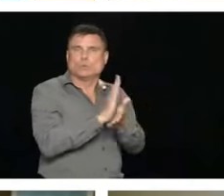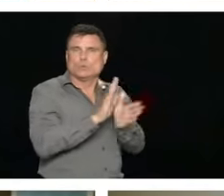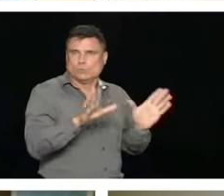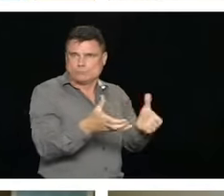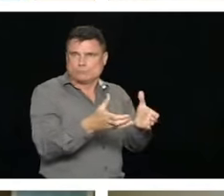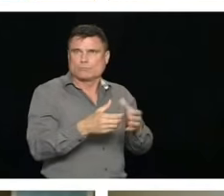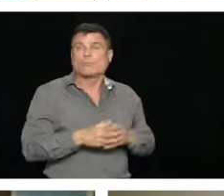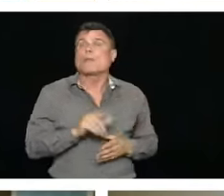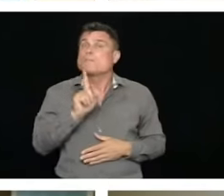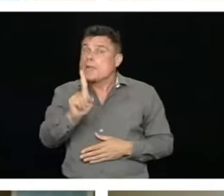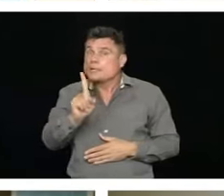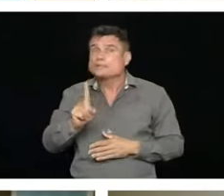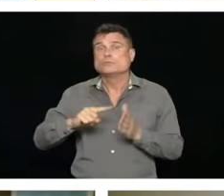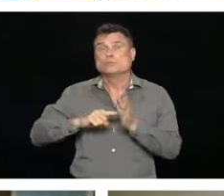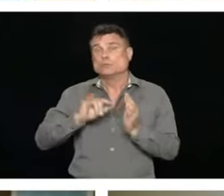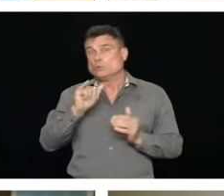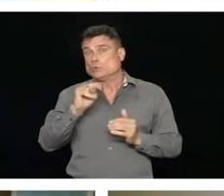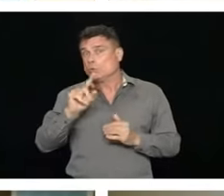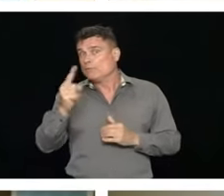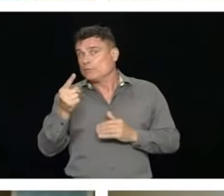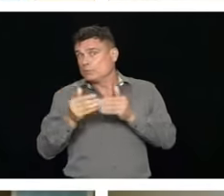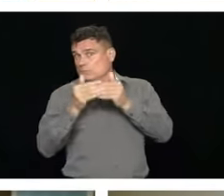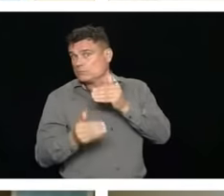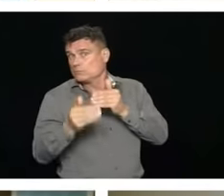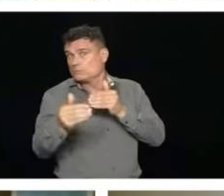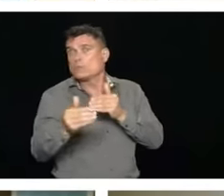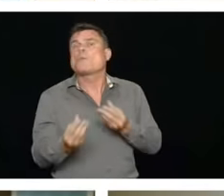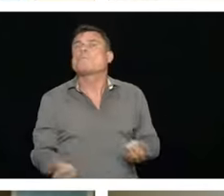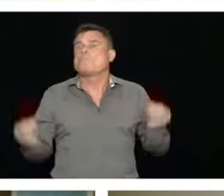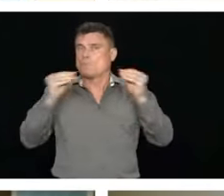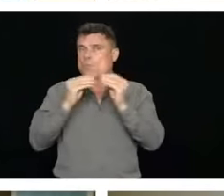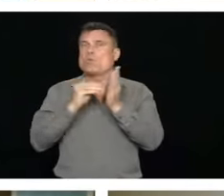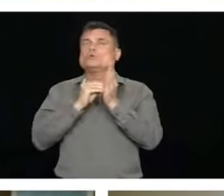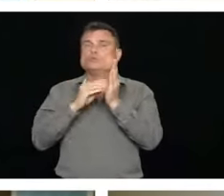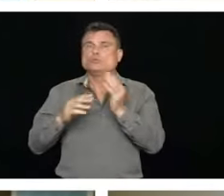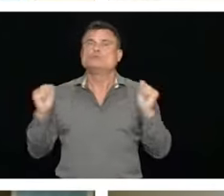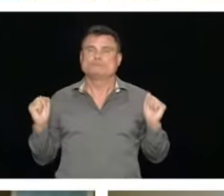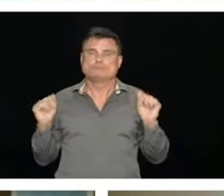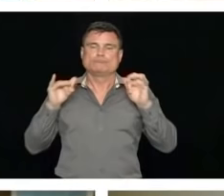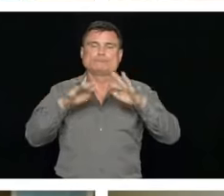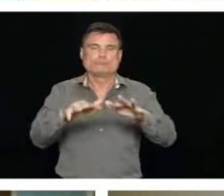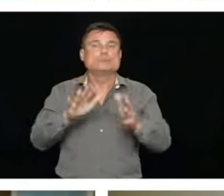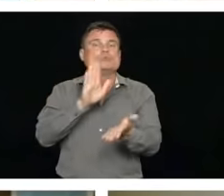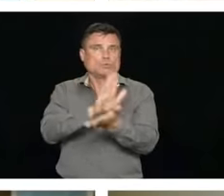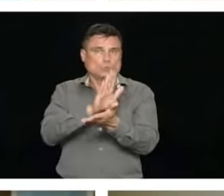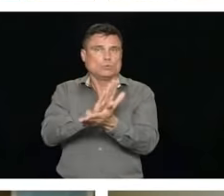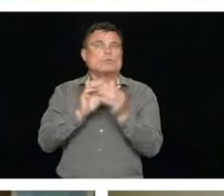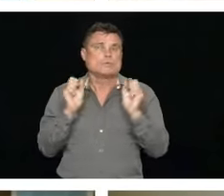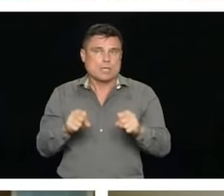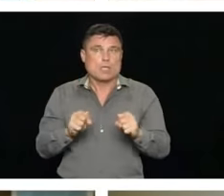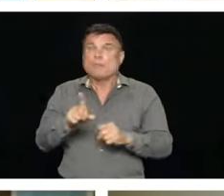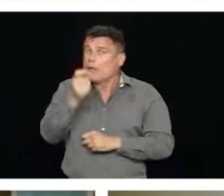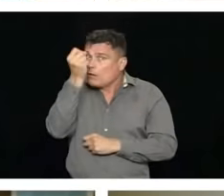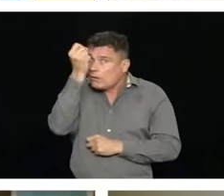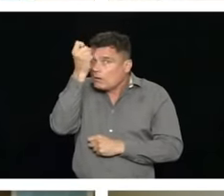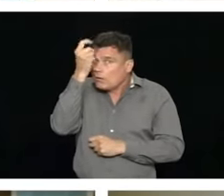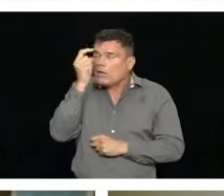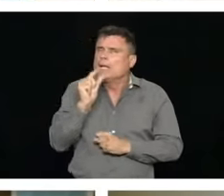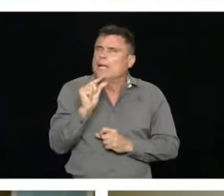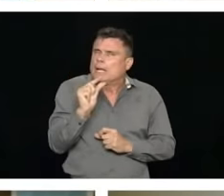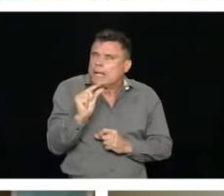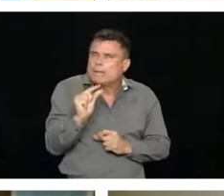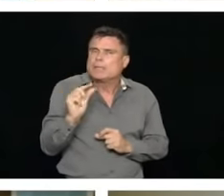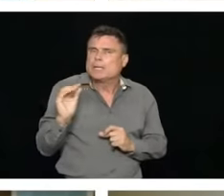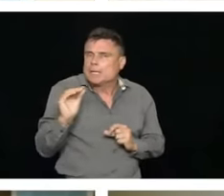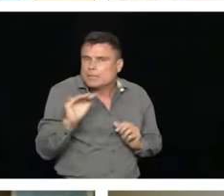and in a safe way. We also have about 61,000 graduating students who, after 13 years of studying together, will